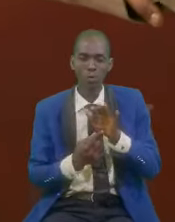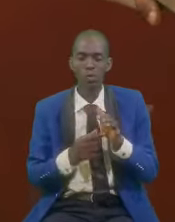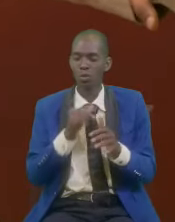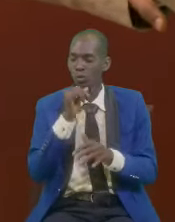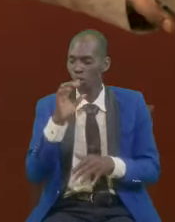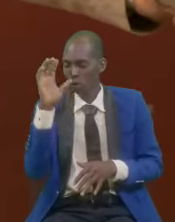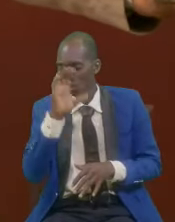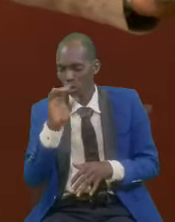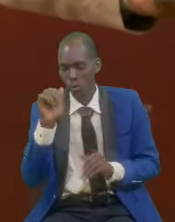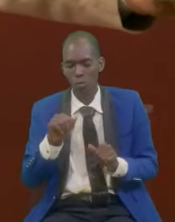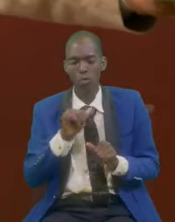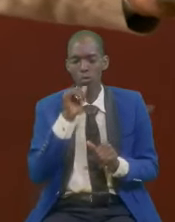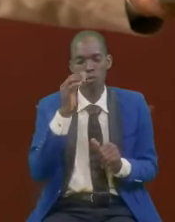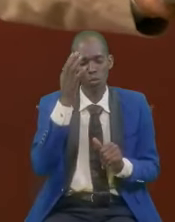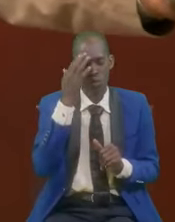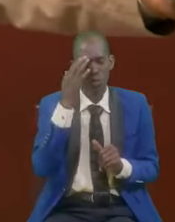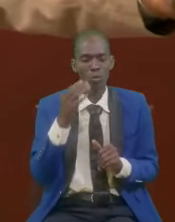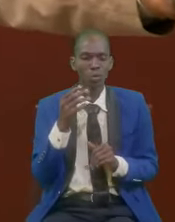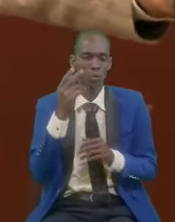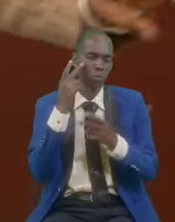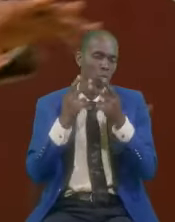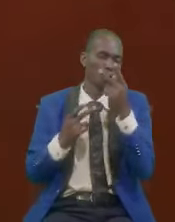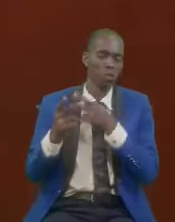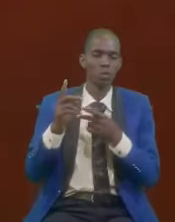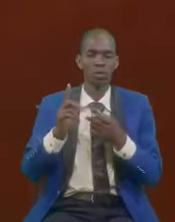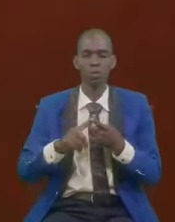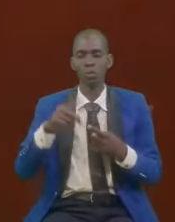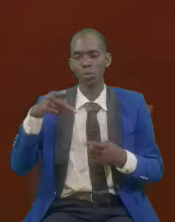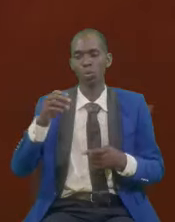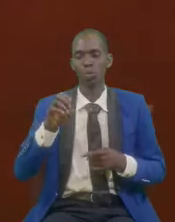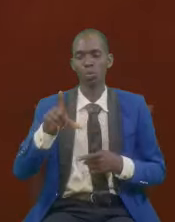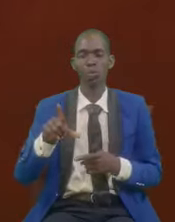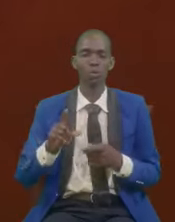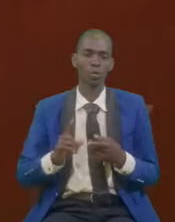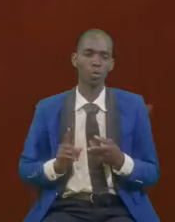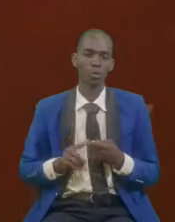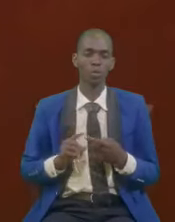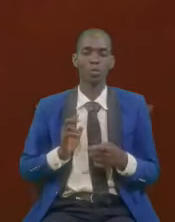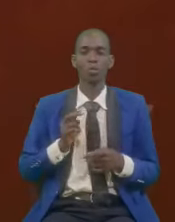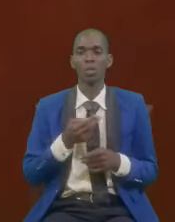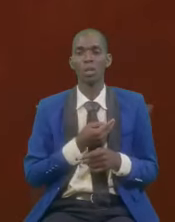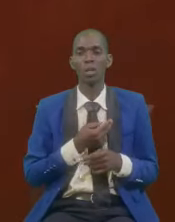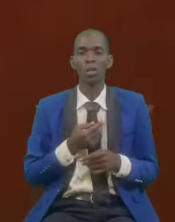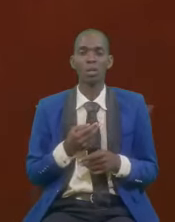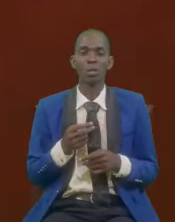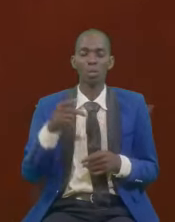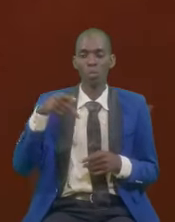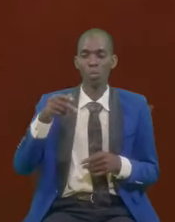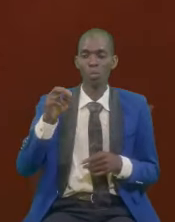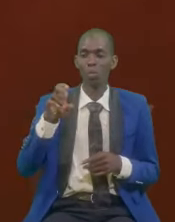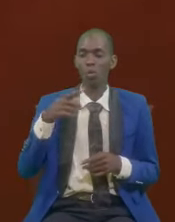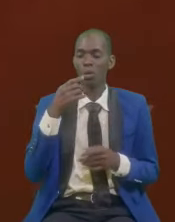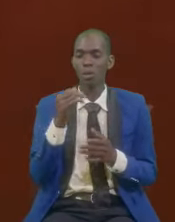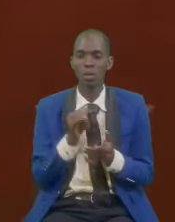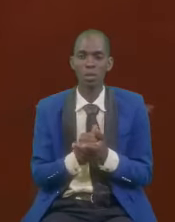to us. Paul the Apostle said, by the grace of God, I